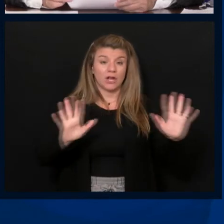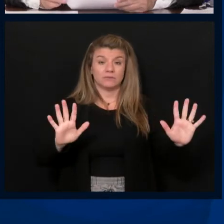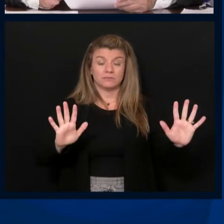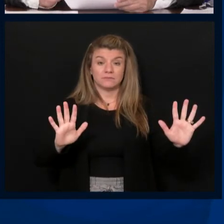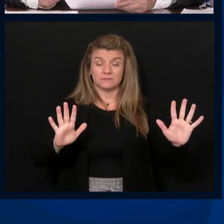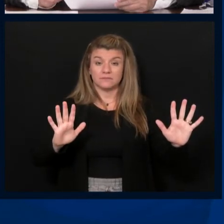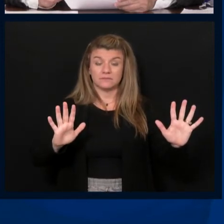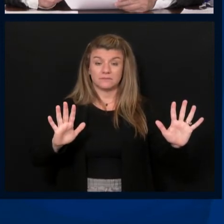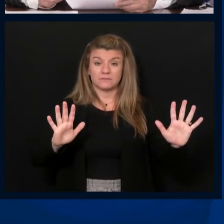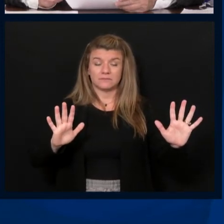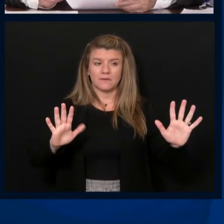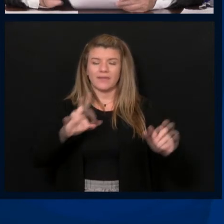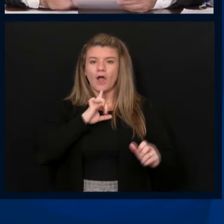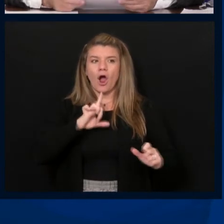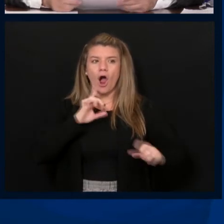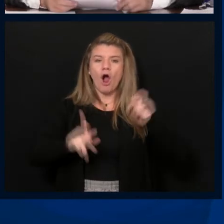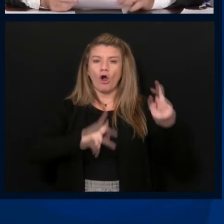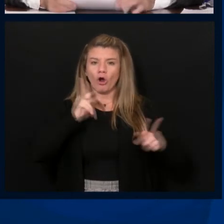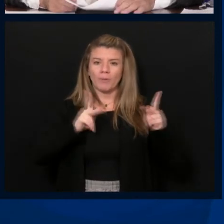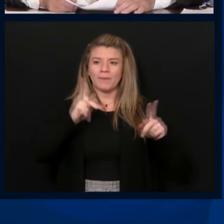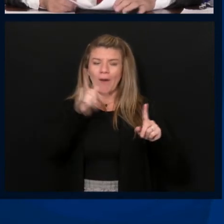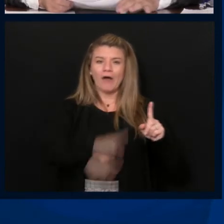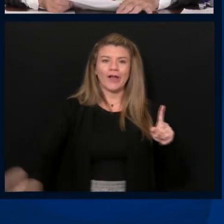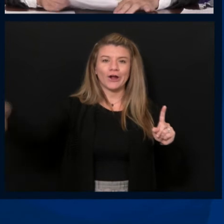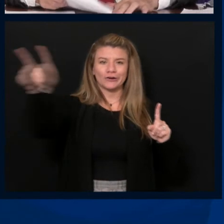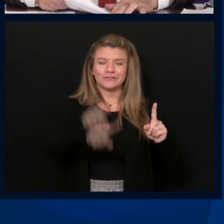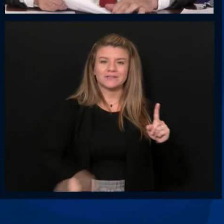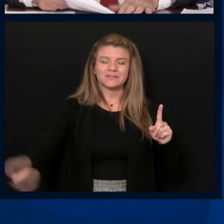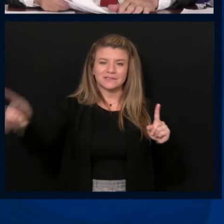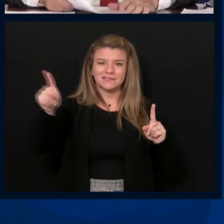this. There's people out there that are